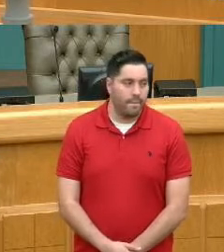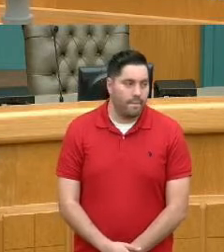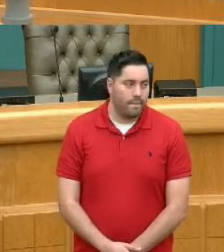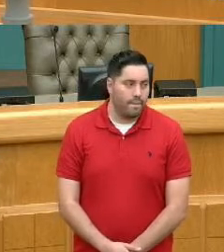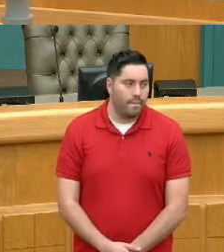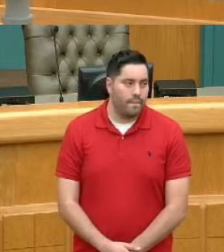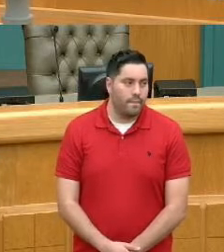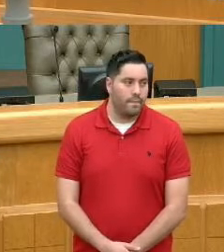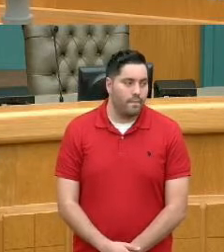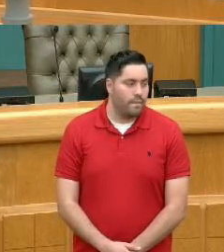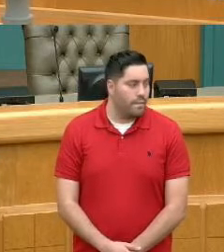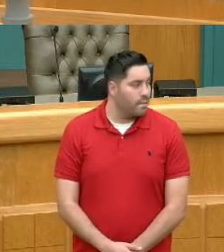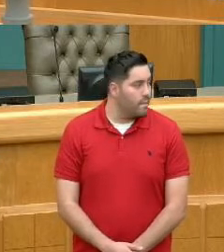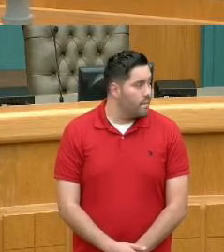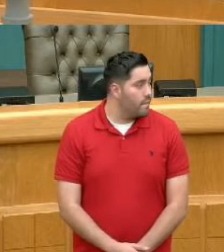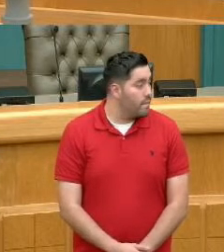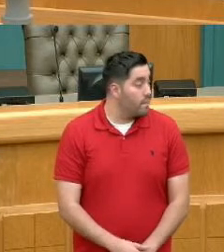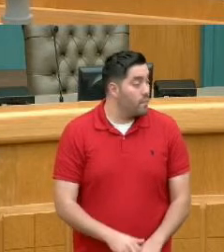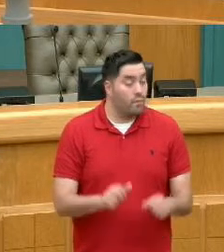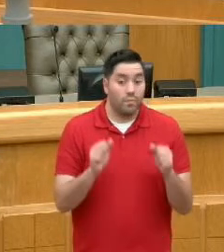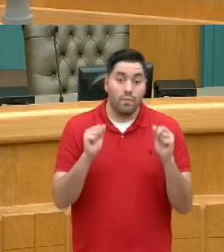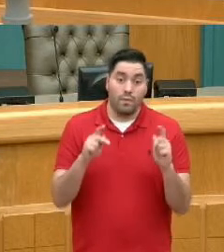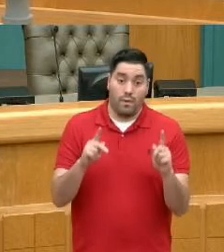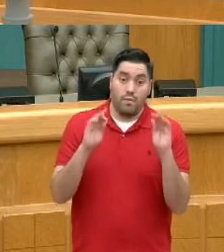512-883-2400. Okay, great.